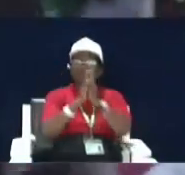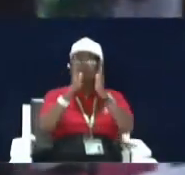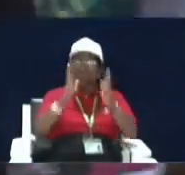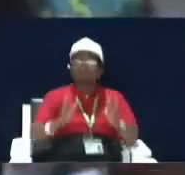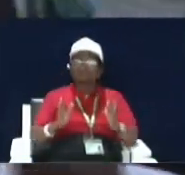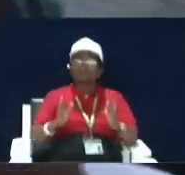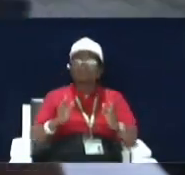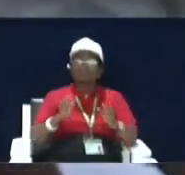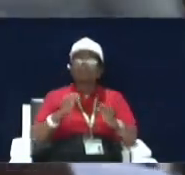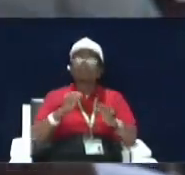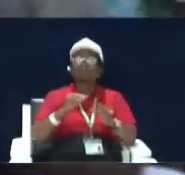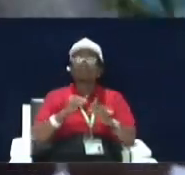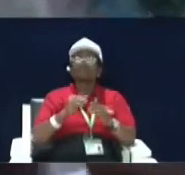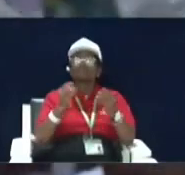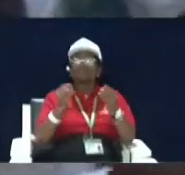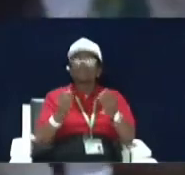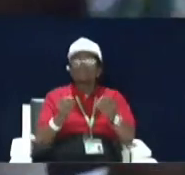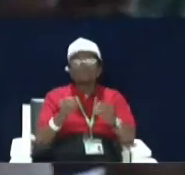intense,